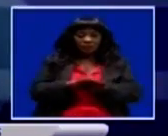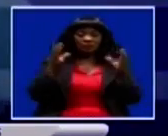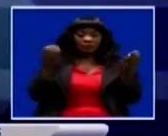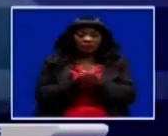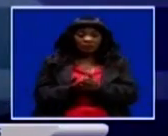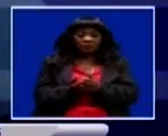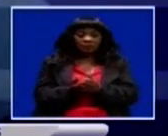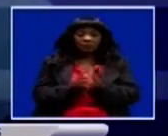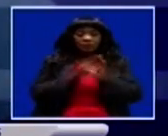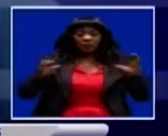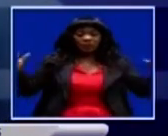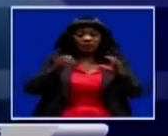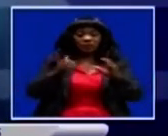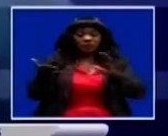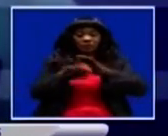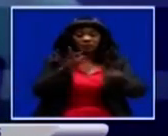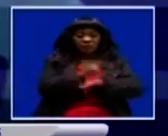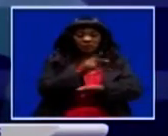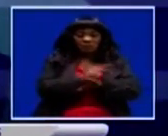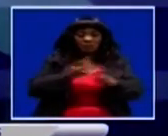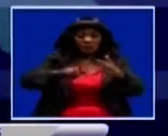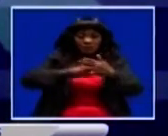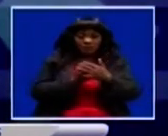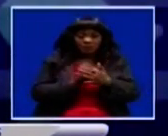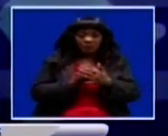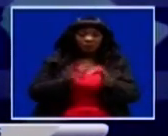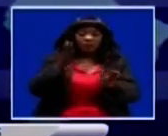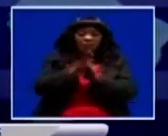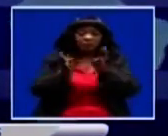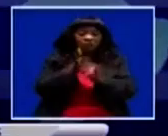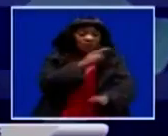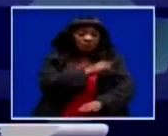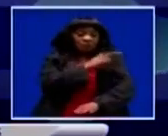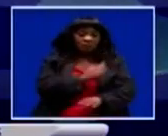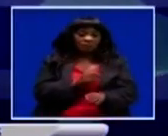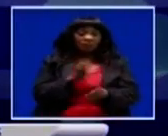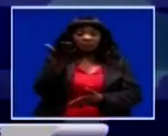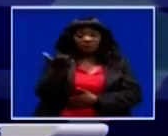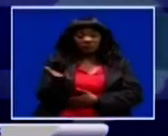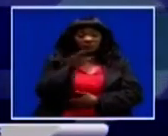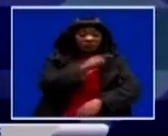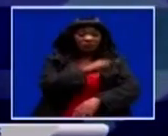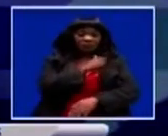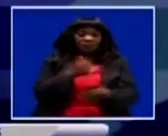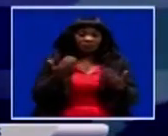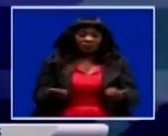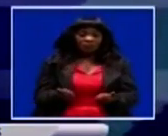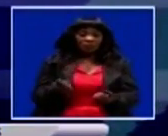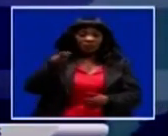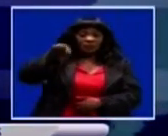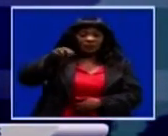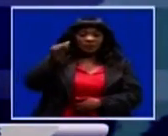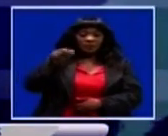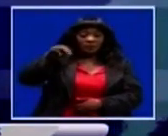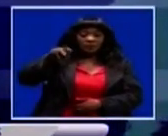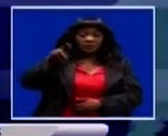a community-based project which will see the construction of 6 clinics. The clinics are being constructed at Nyavyombo in